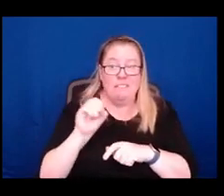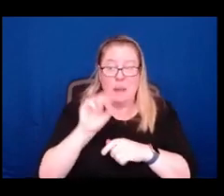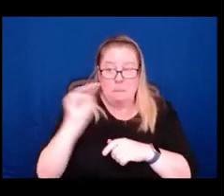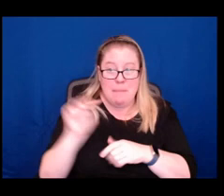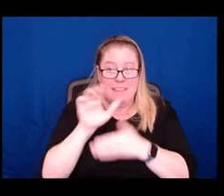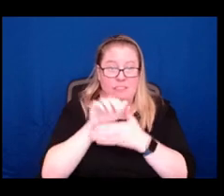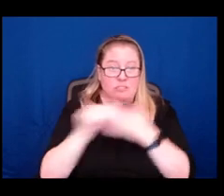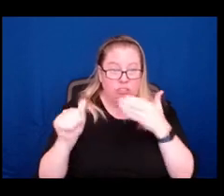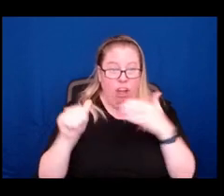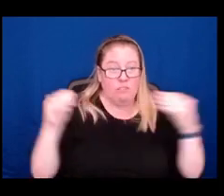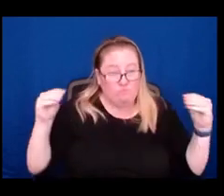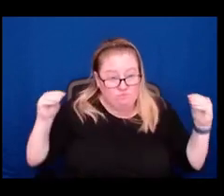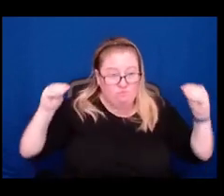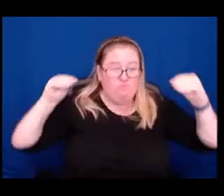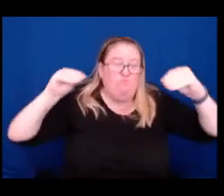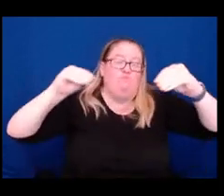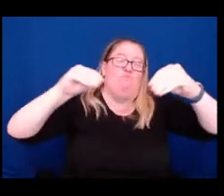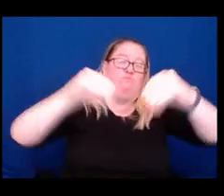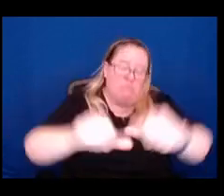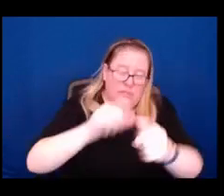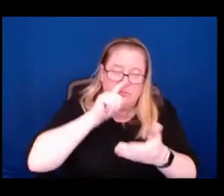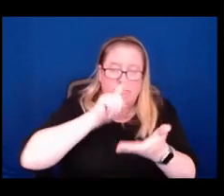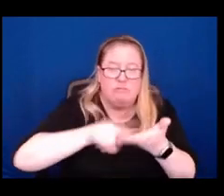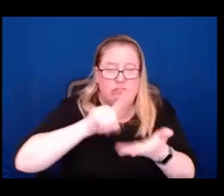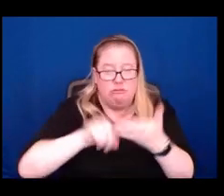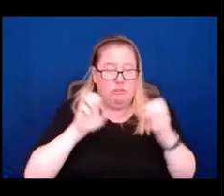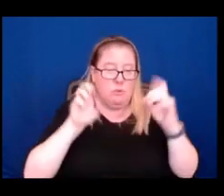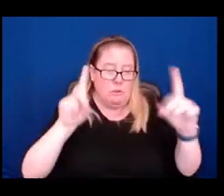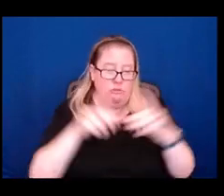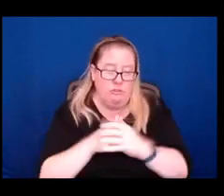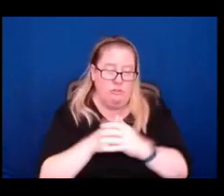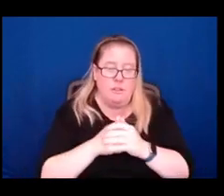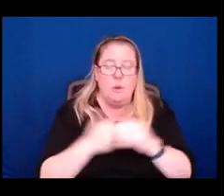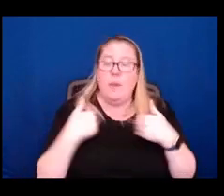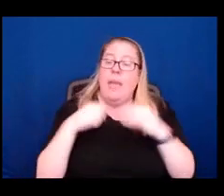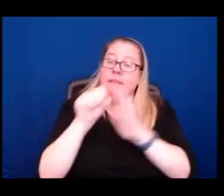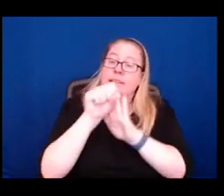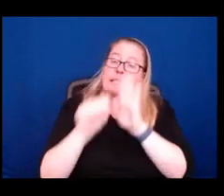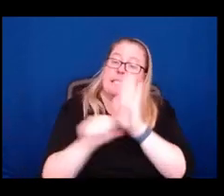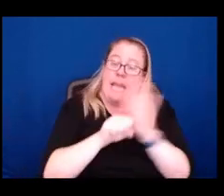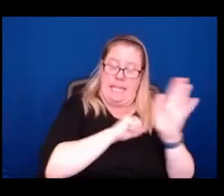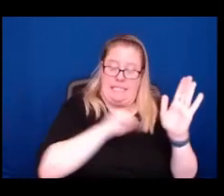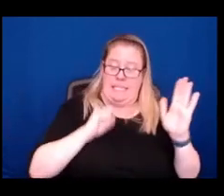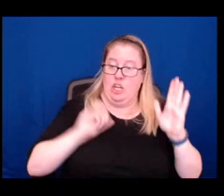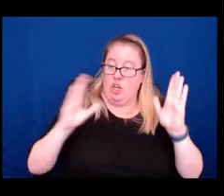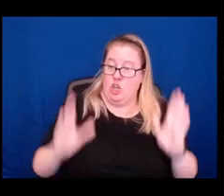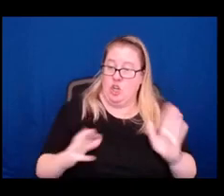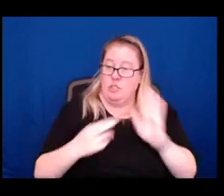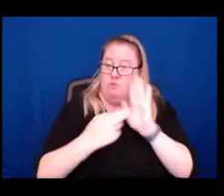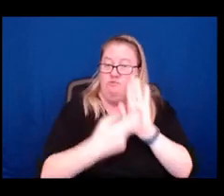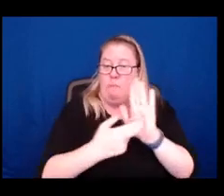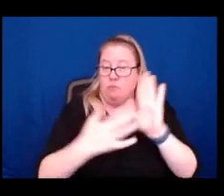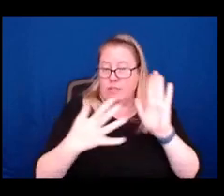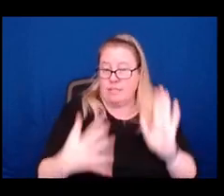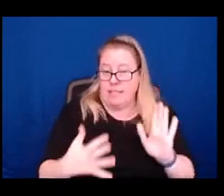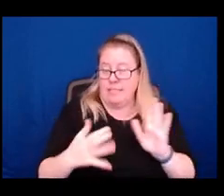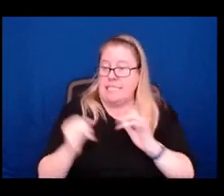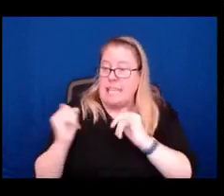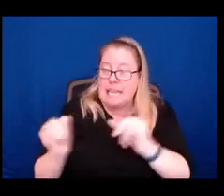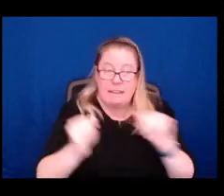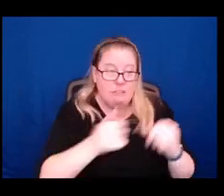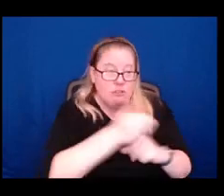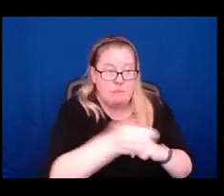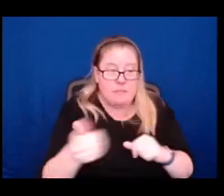$150 million into fibroid research and education. We've got some state senators and some state representatives who are